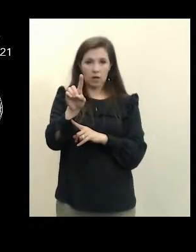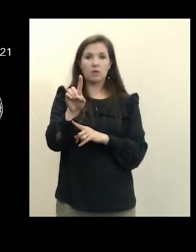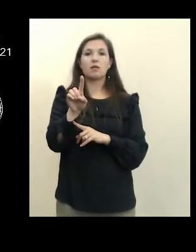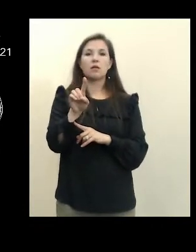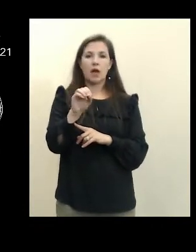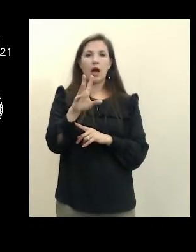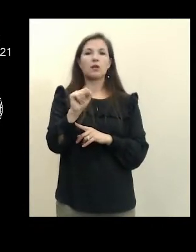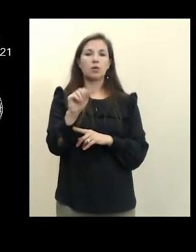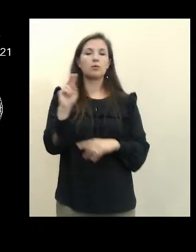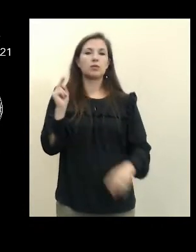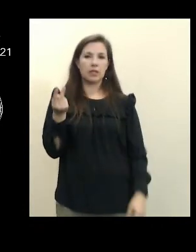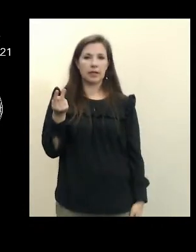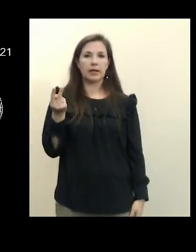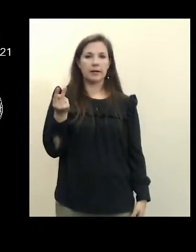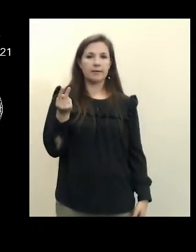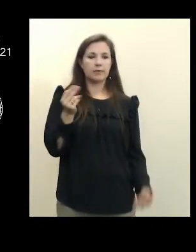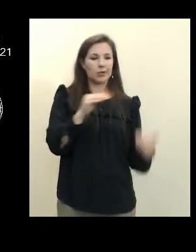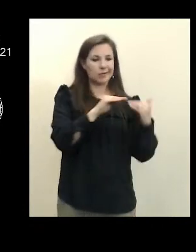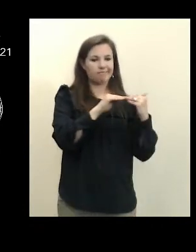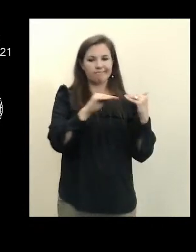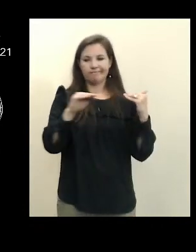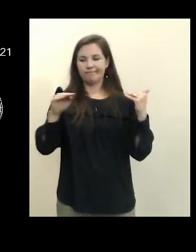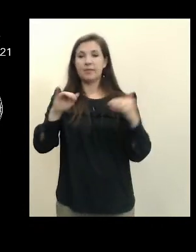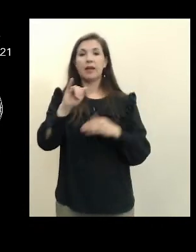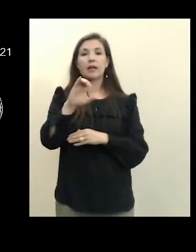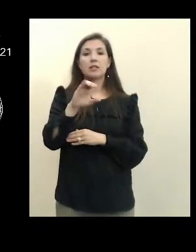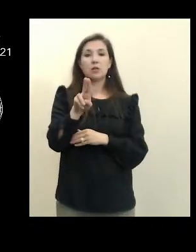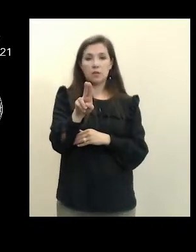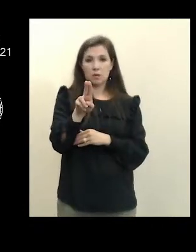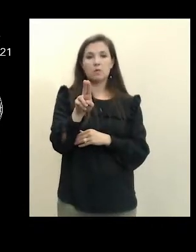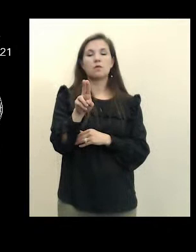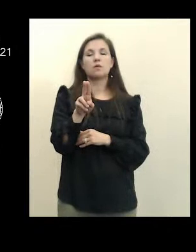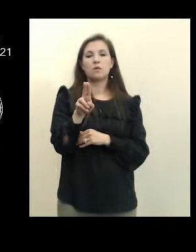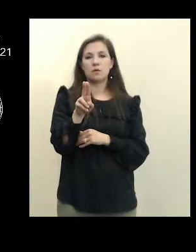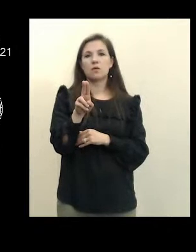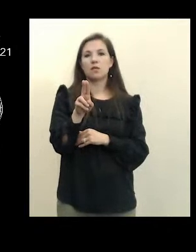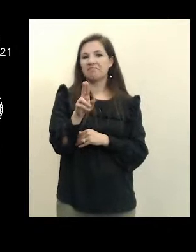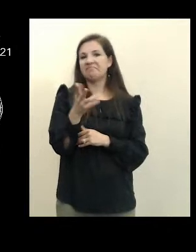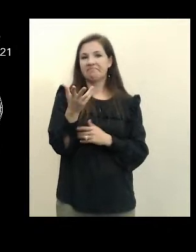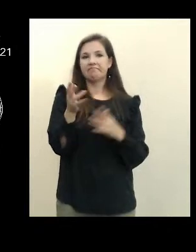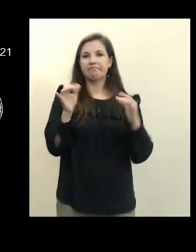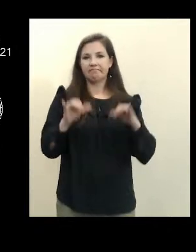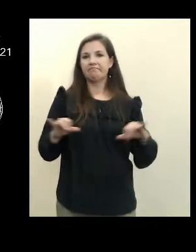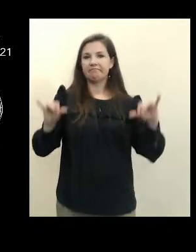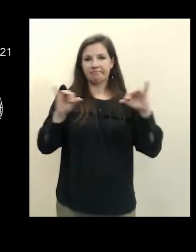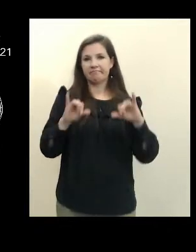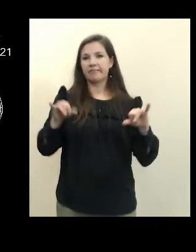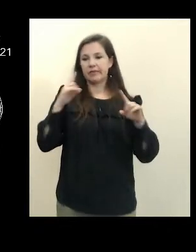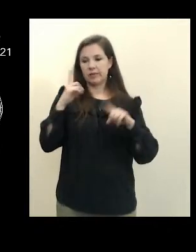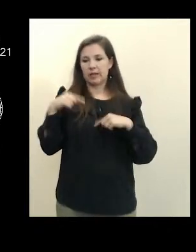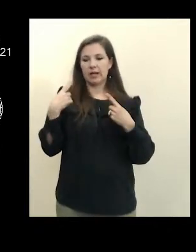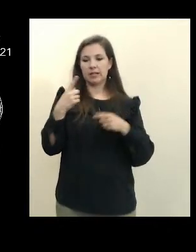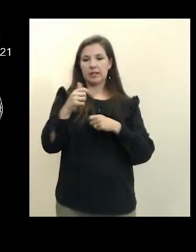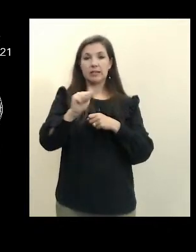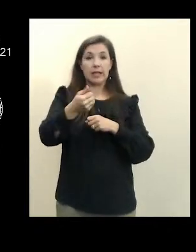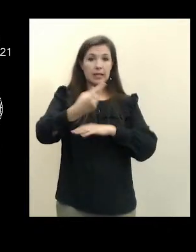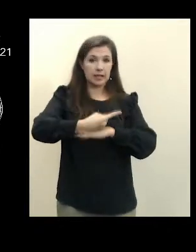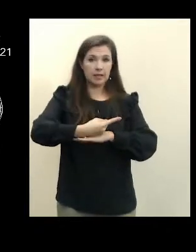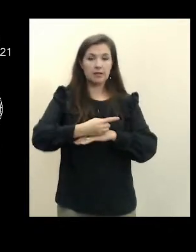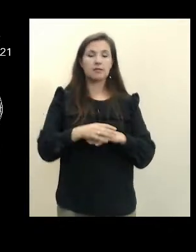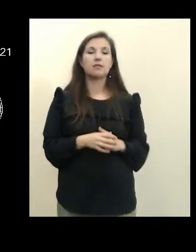cases on October 2nd. ICUs have been pretty much the same for the last 10 days in